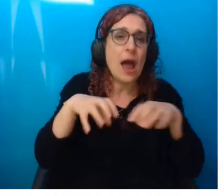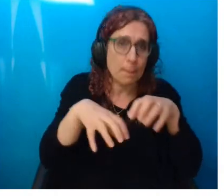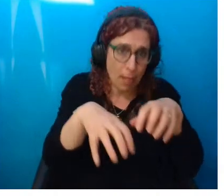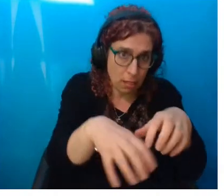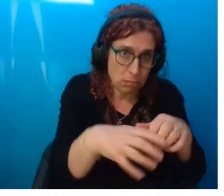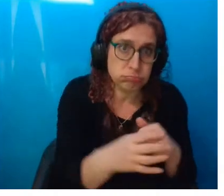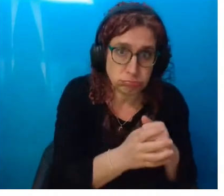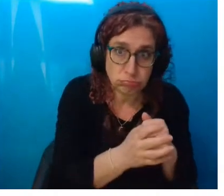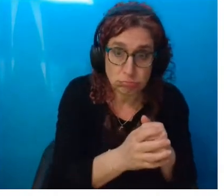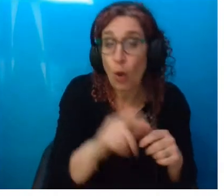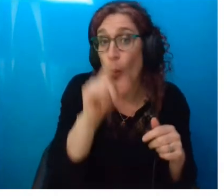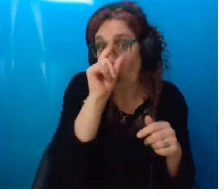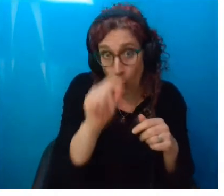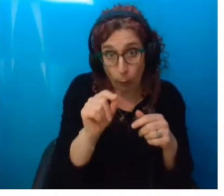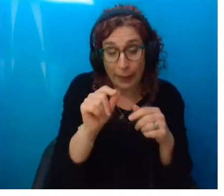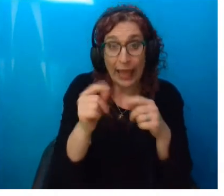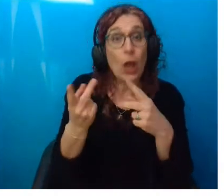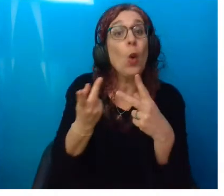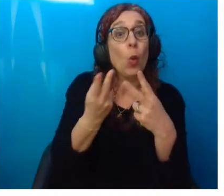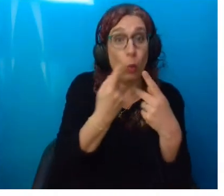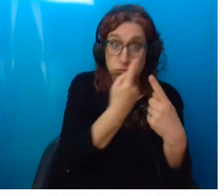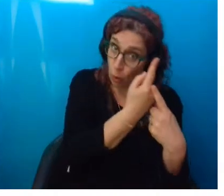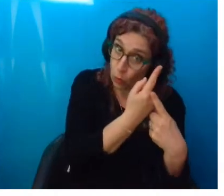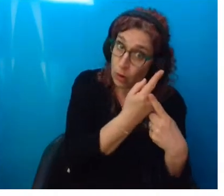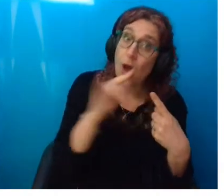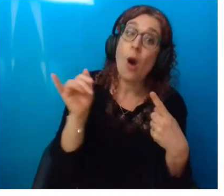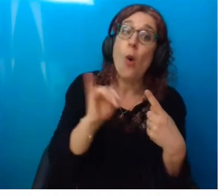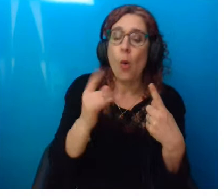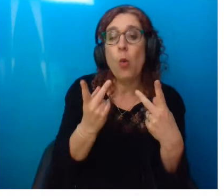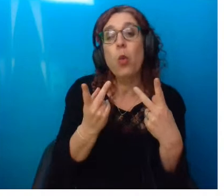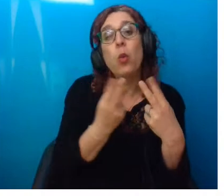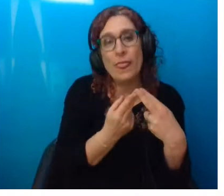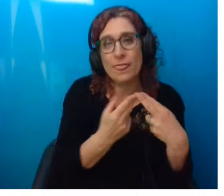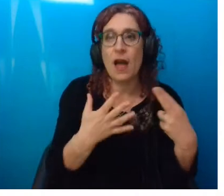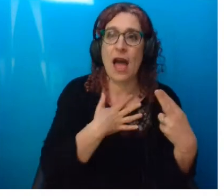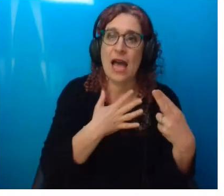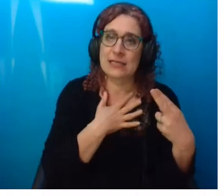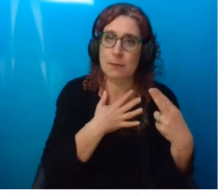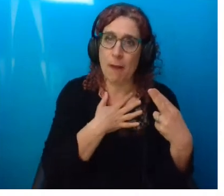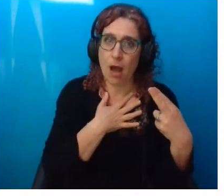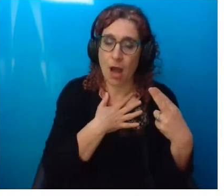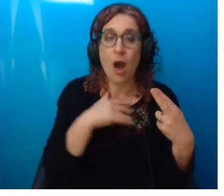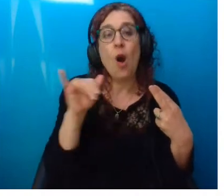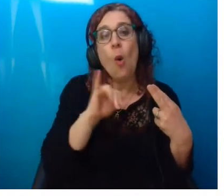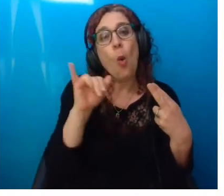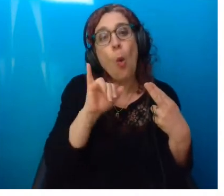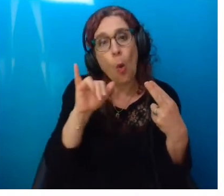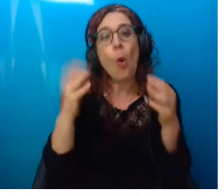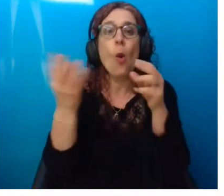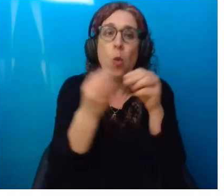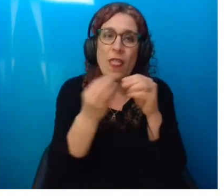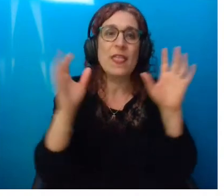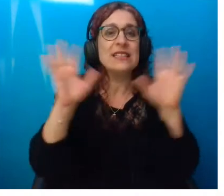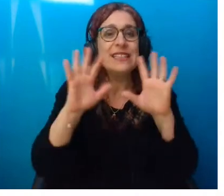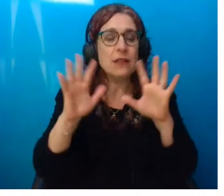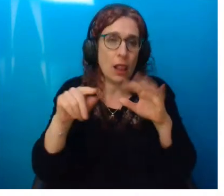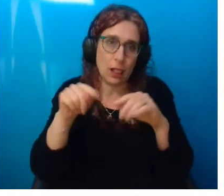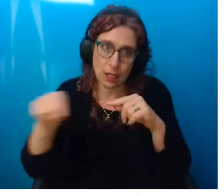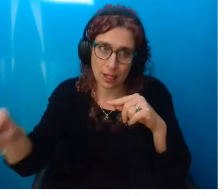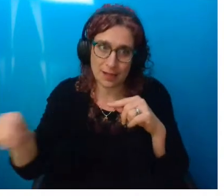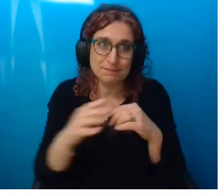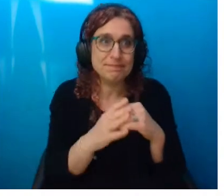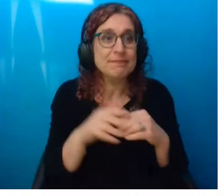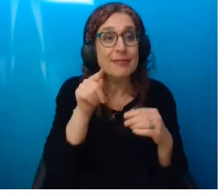or with asthma, and may have accompanying seasonal allergic rhinitis, and is the other form of allergic rhinitis. Of great note is